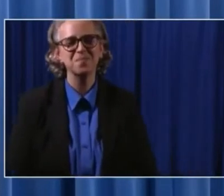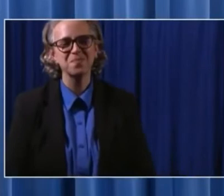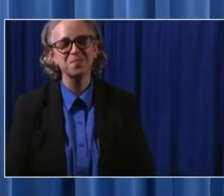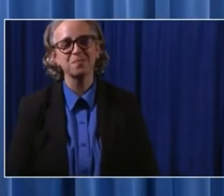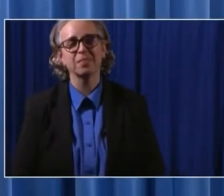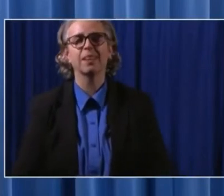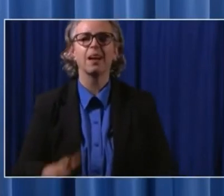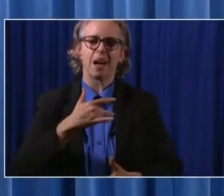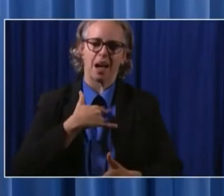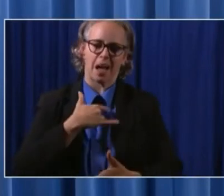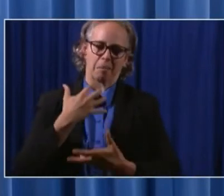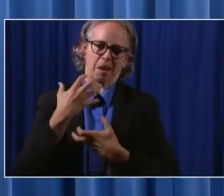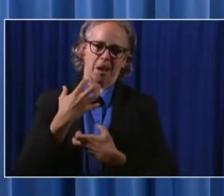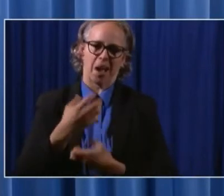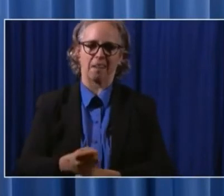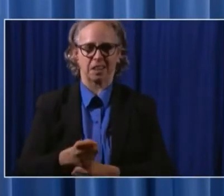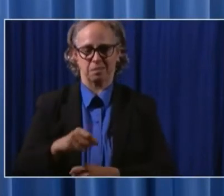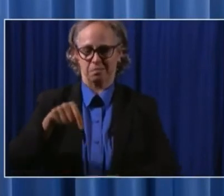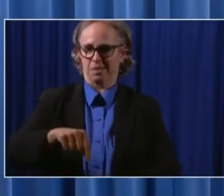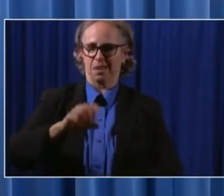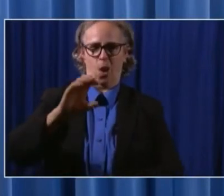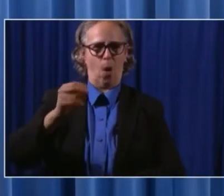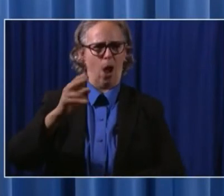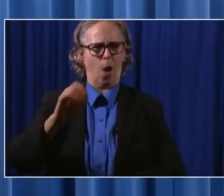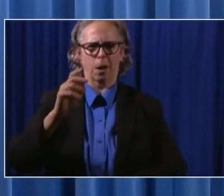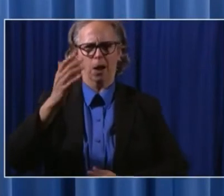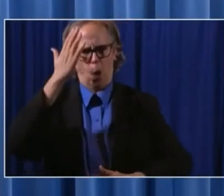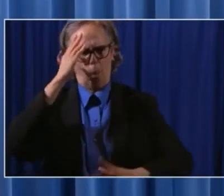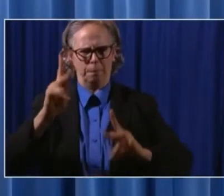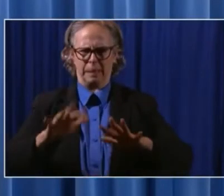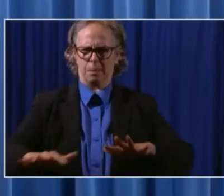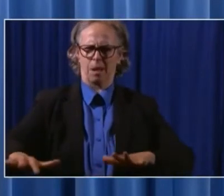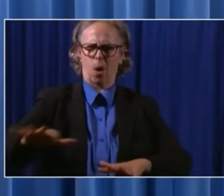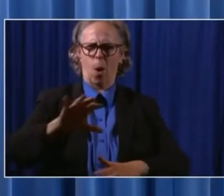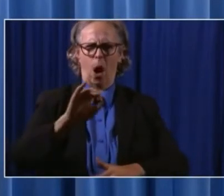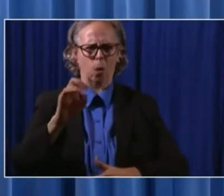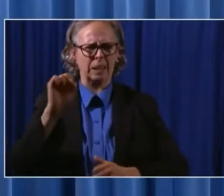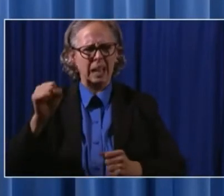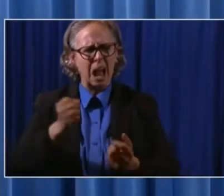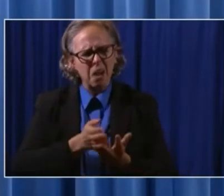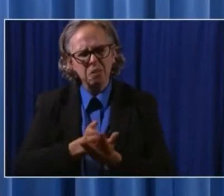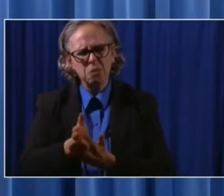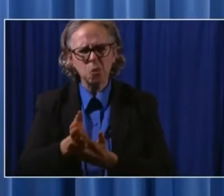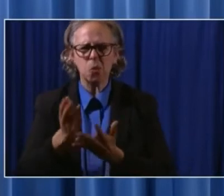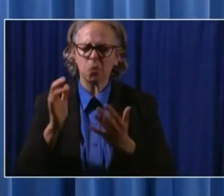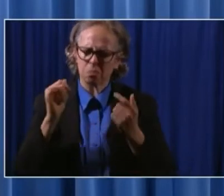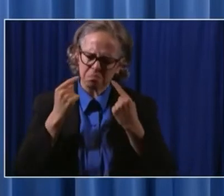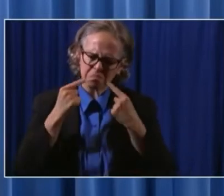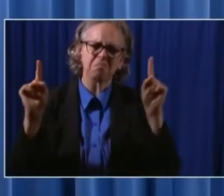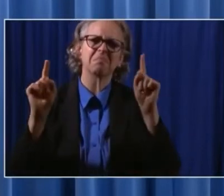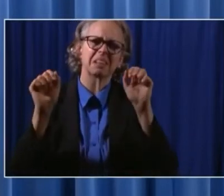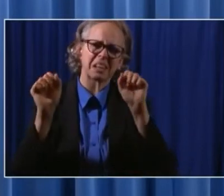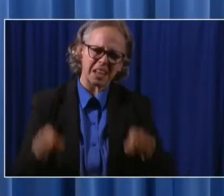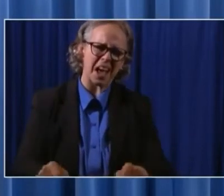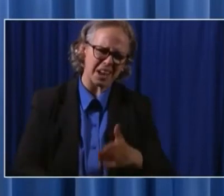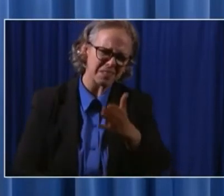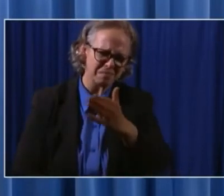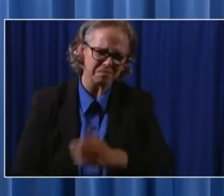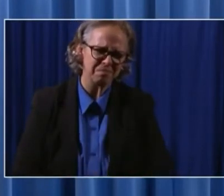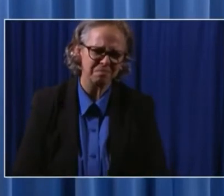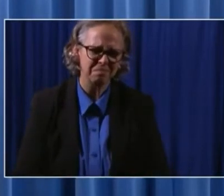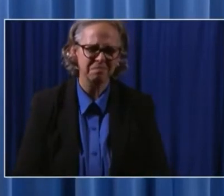Ohio, we are resilient, tough people. We will get through this like we've gotten through other things. I think that as we've